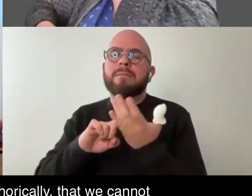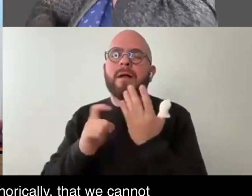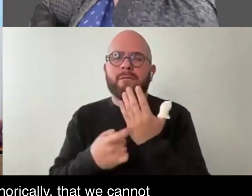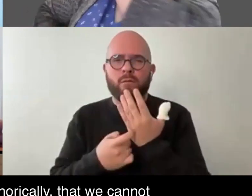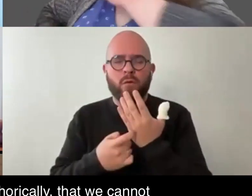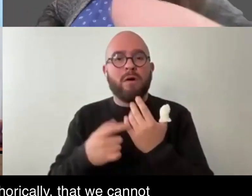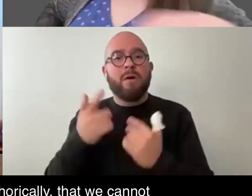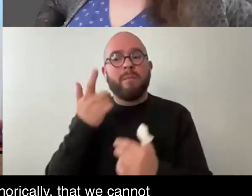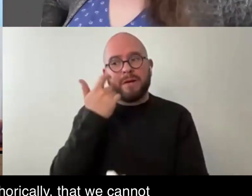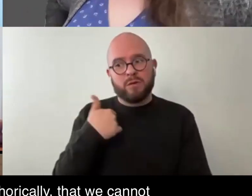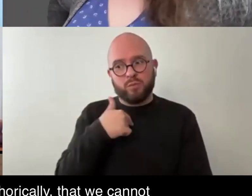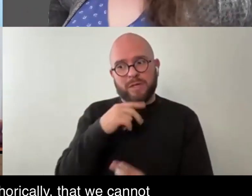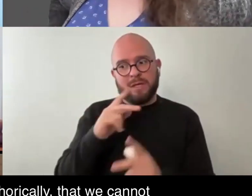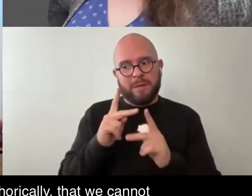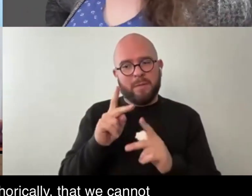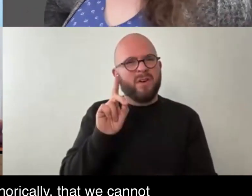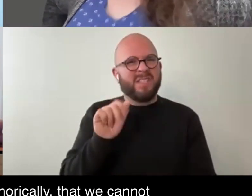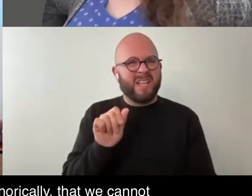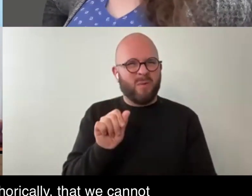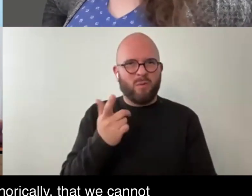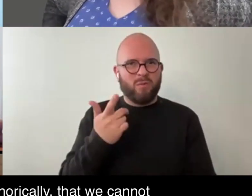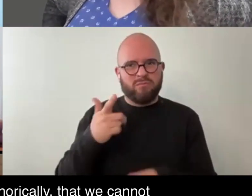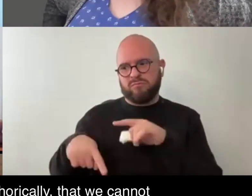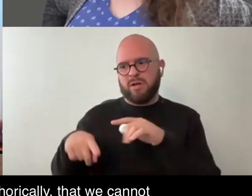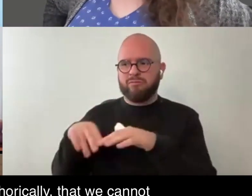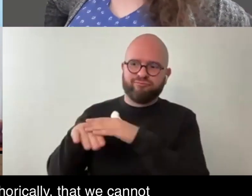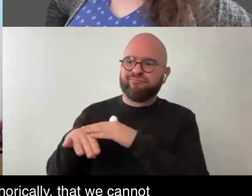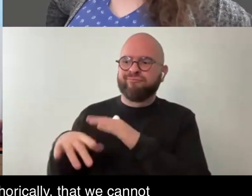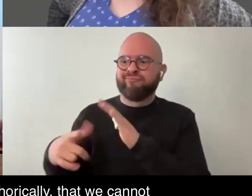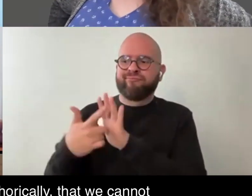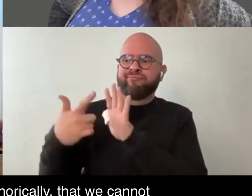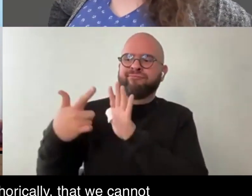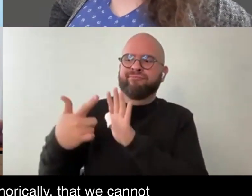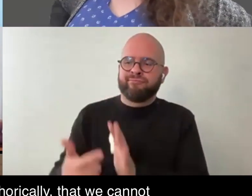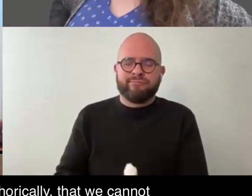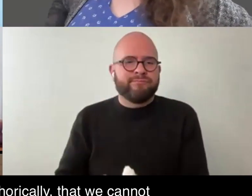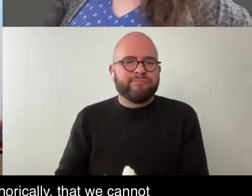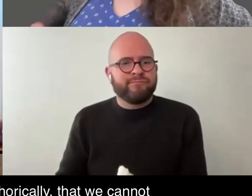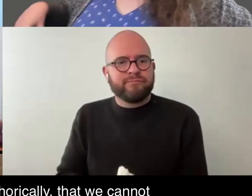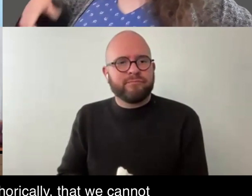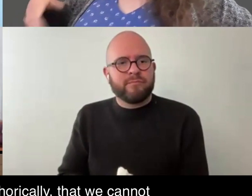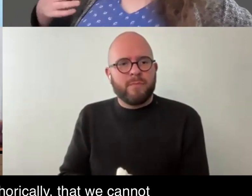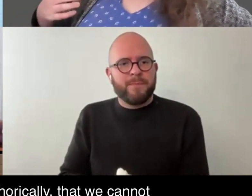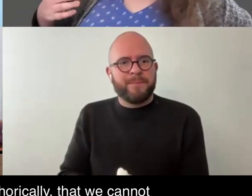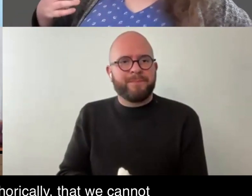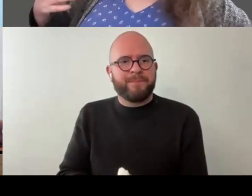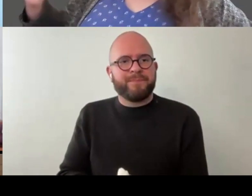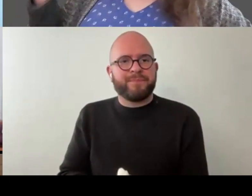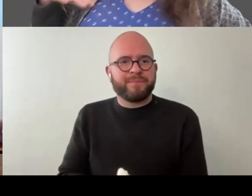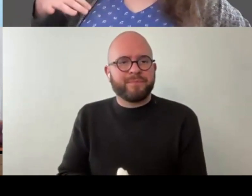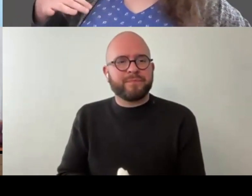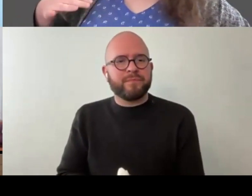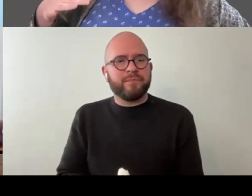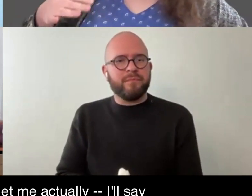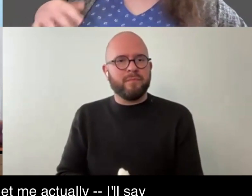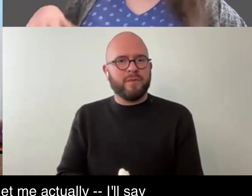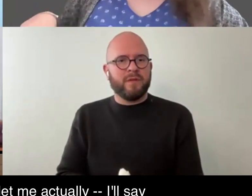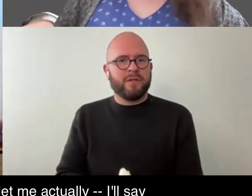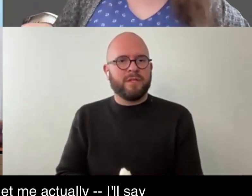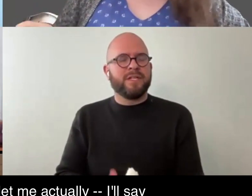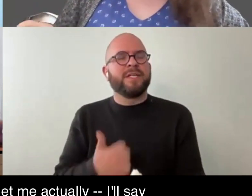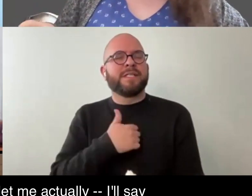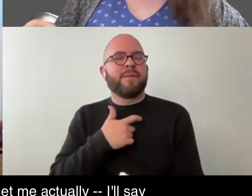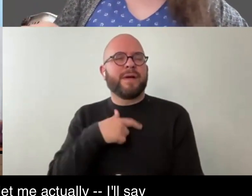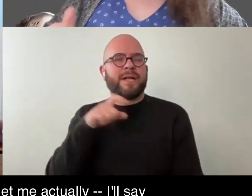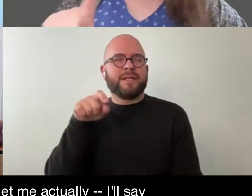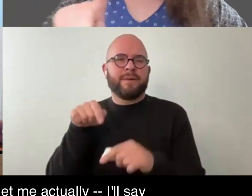disabled. Yeah. And so you, sorry, I should backtrack. And